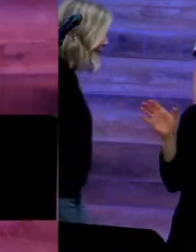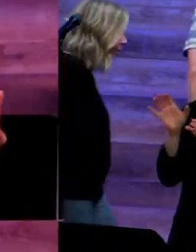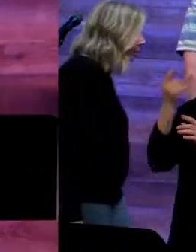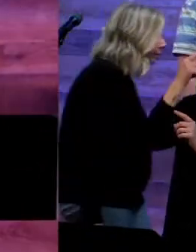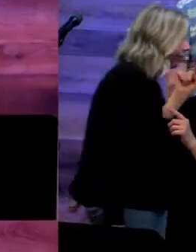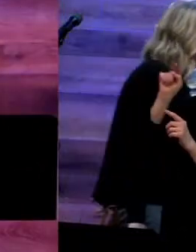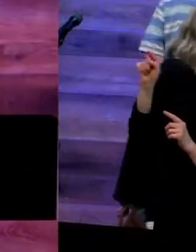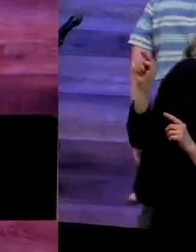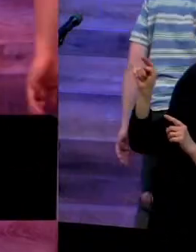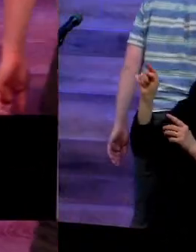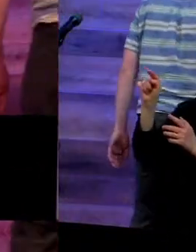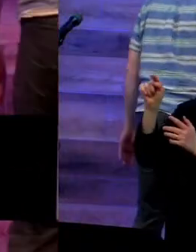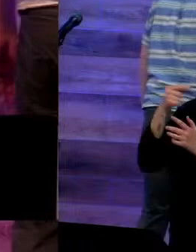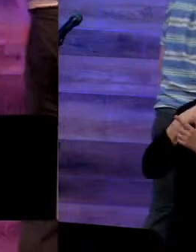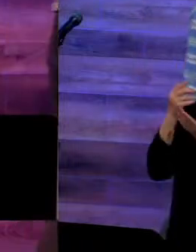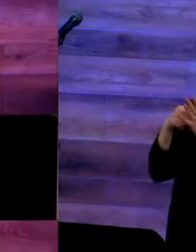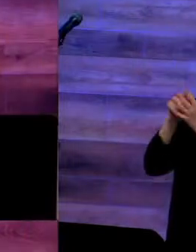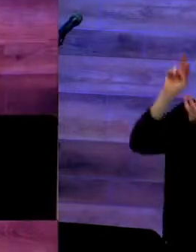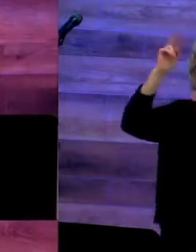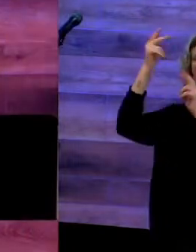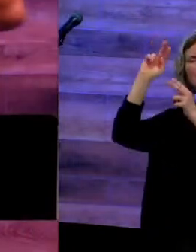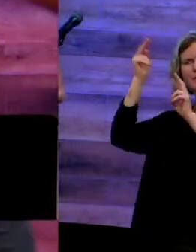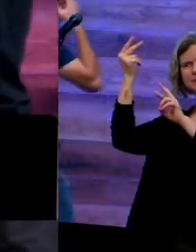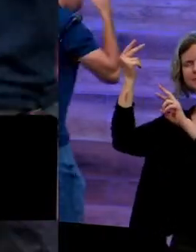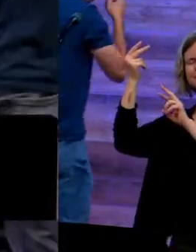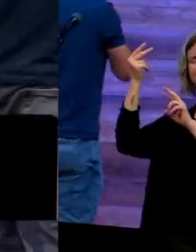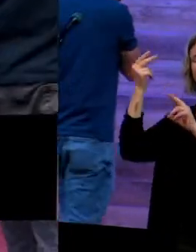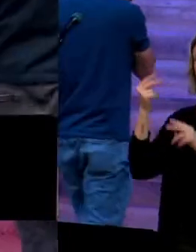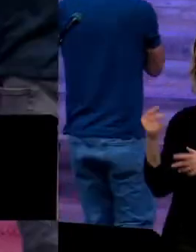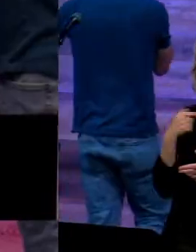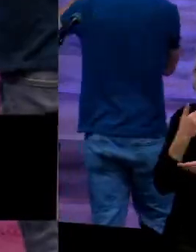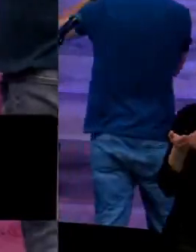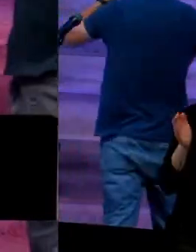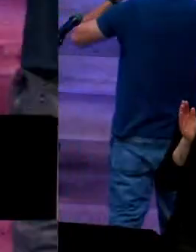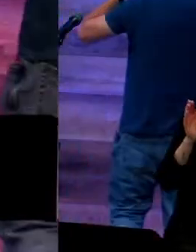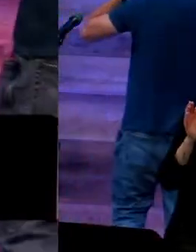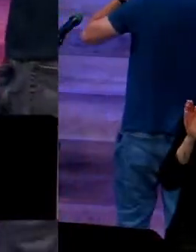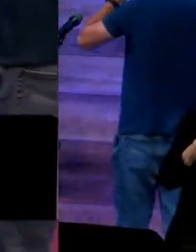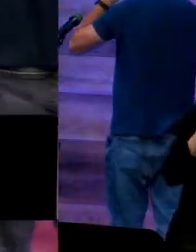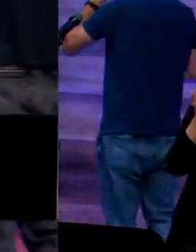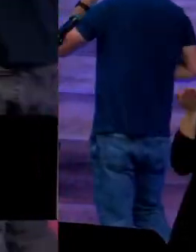ask that as each of us has that conversation with you this week, as each of us takes some